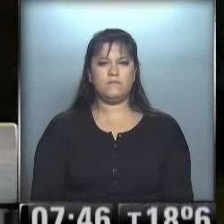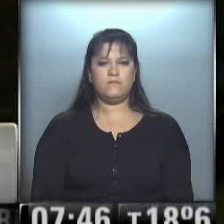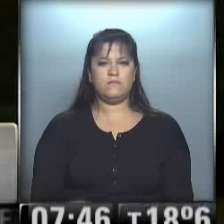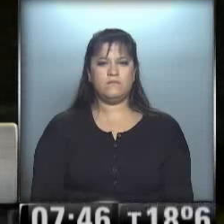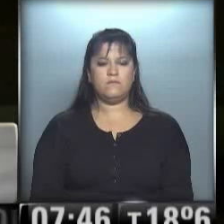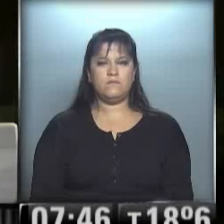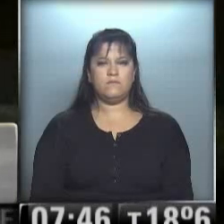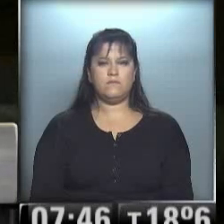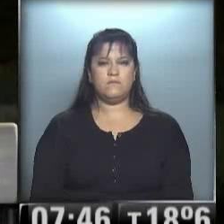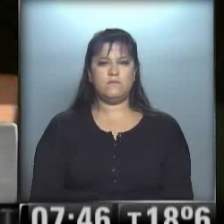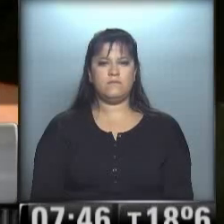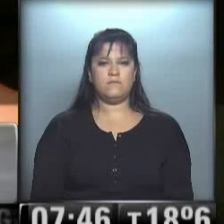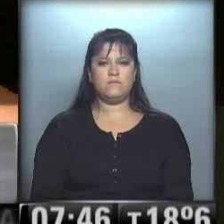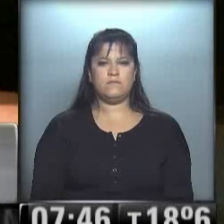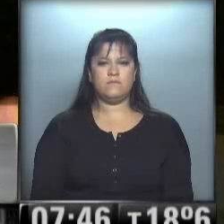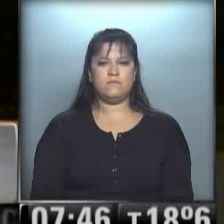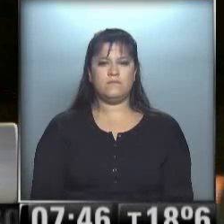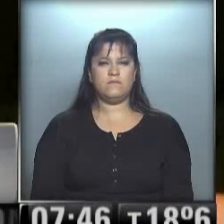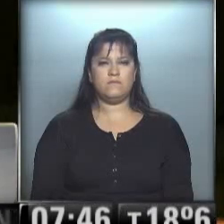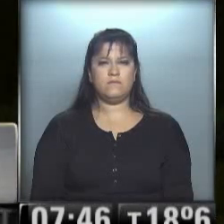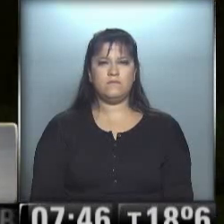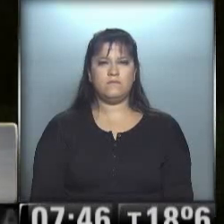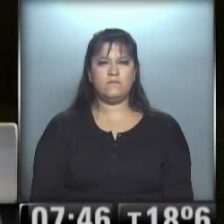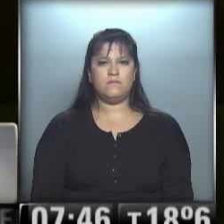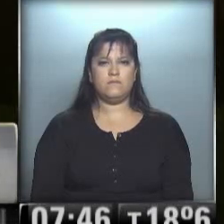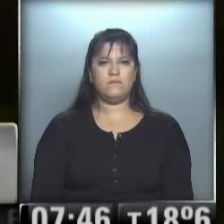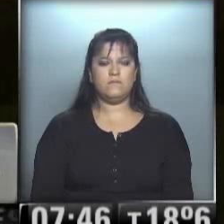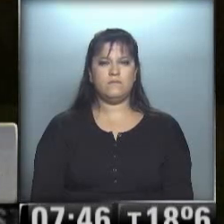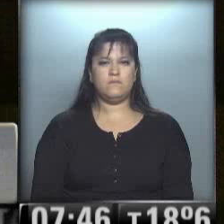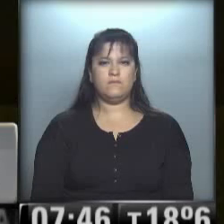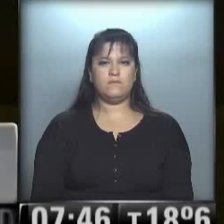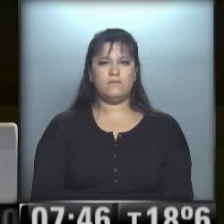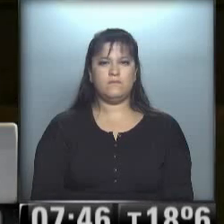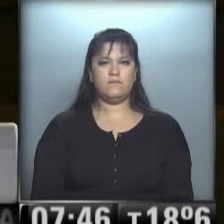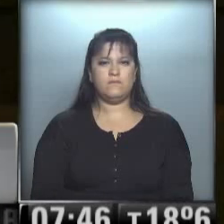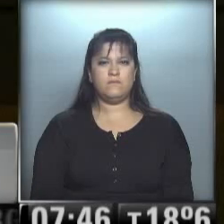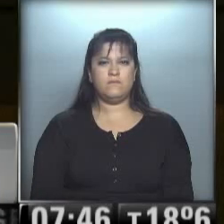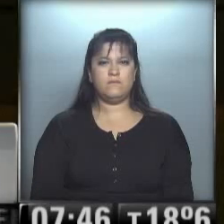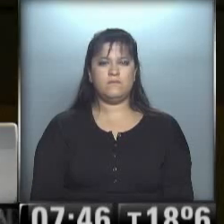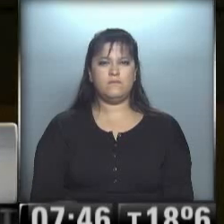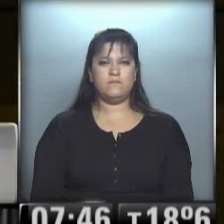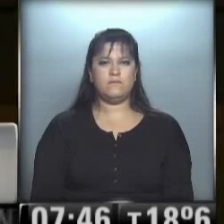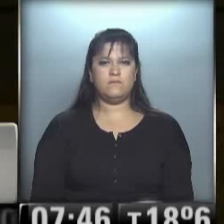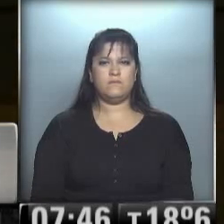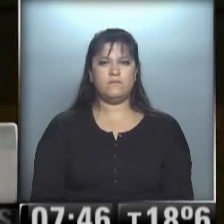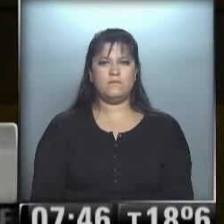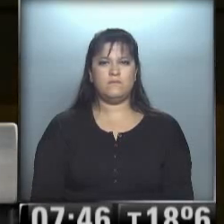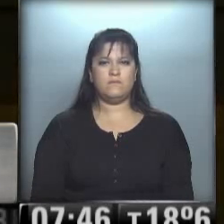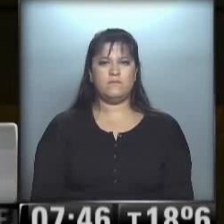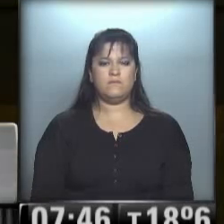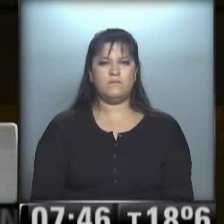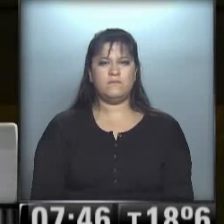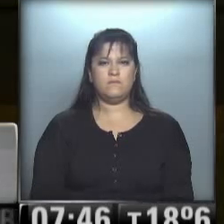this person meets on the street, very strange old woman who tells him, shows him the time